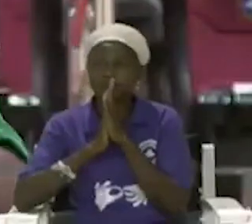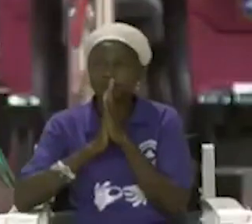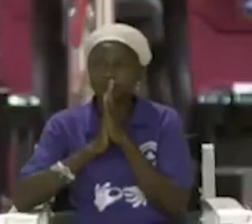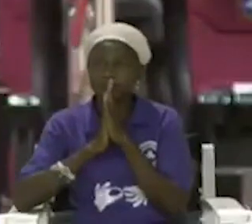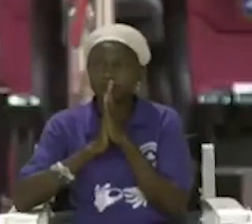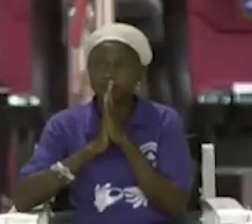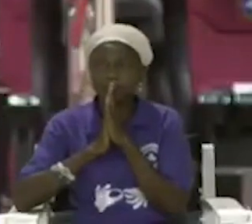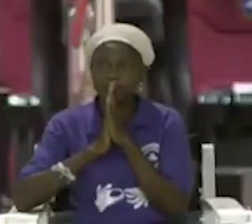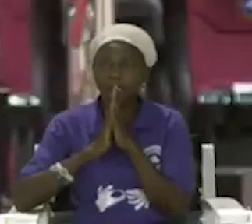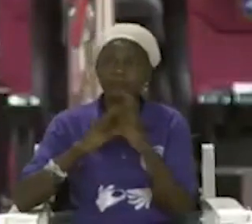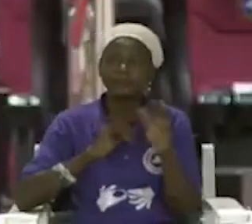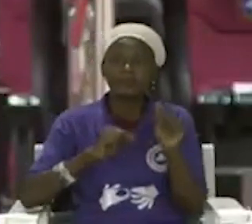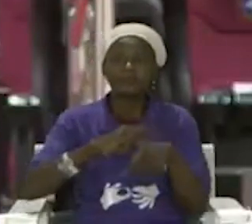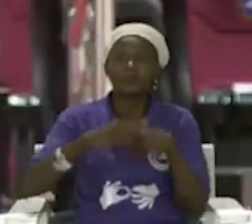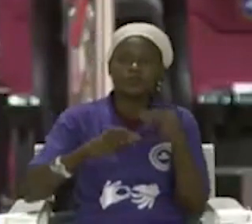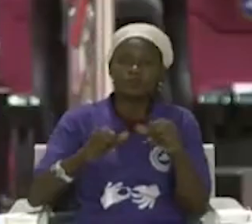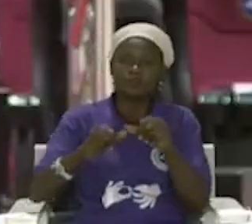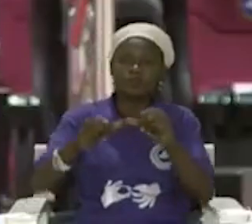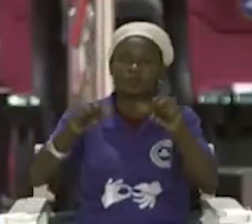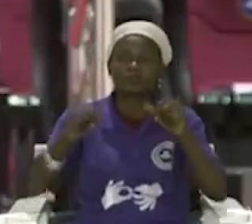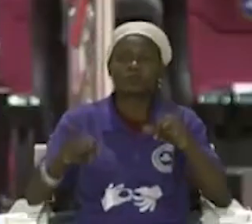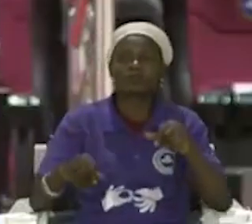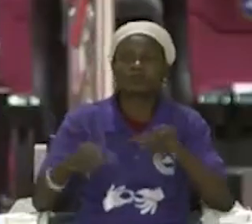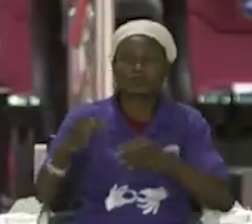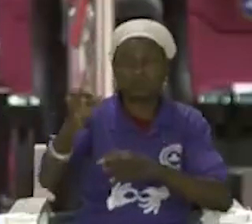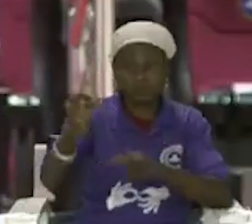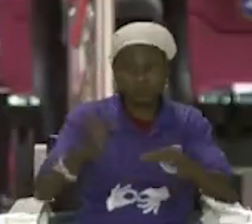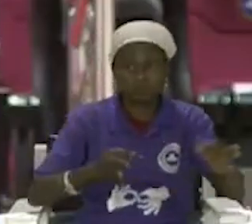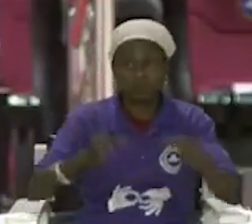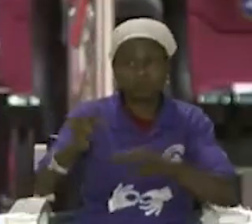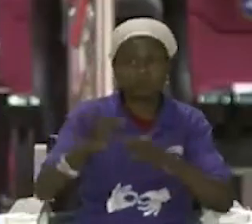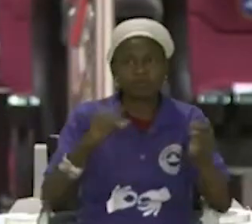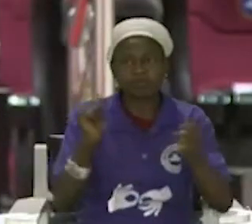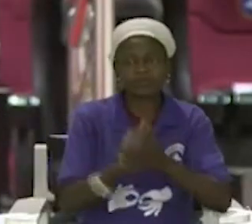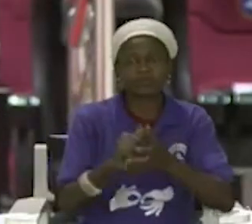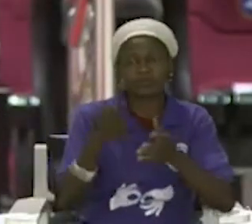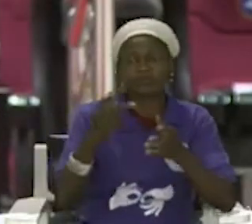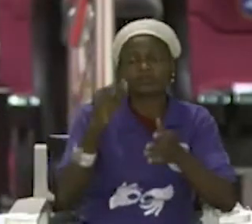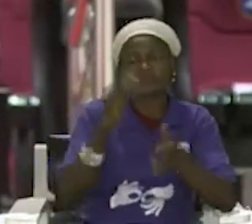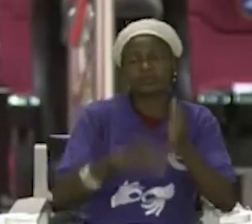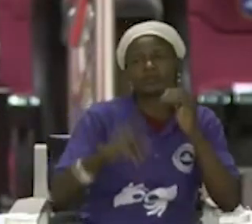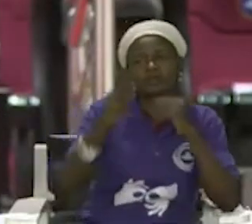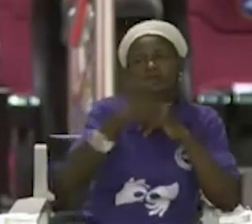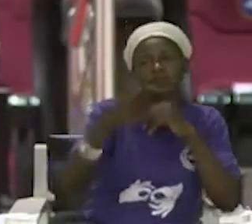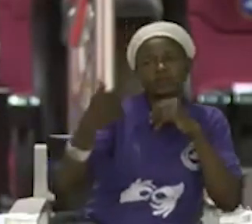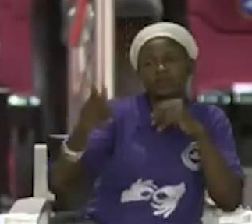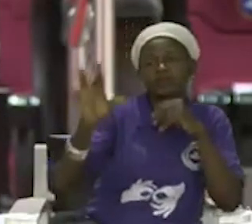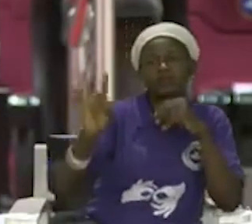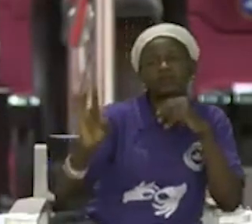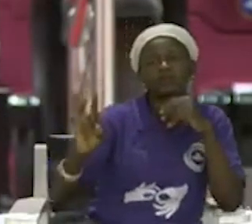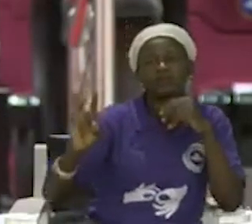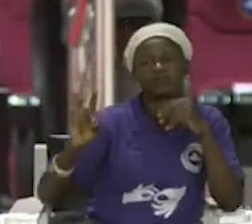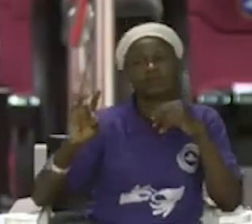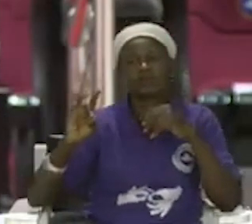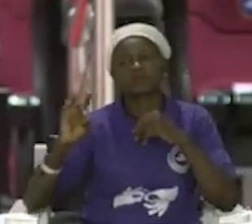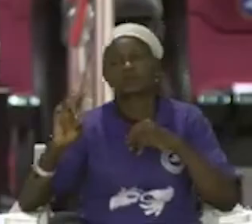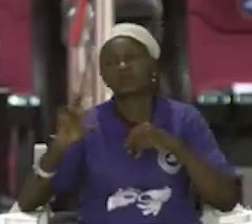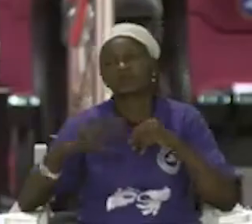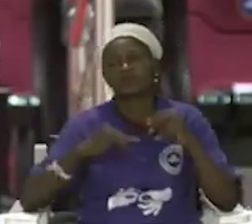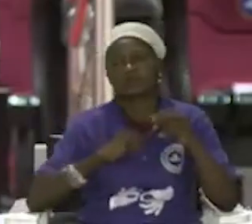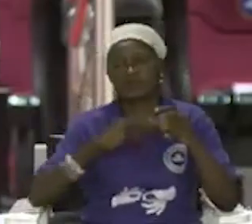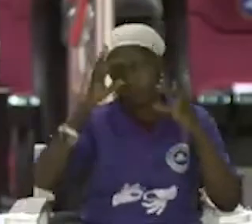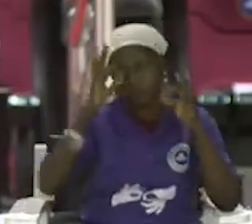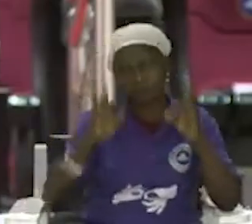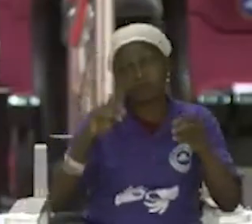But so I can go on explaining that Genesis chapter 1 verse 28, and I've decided